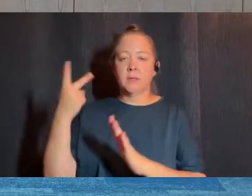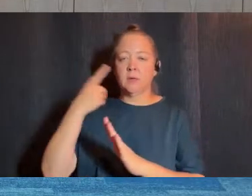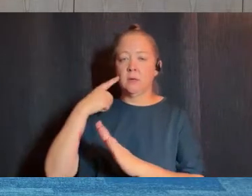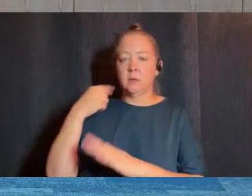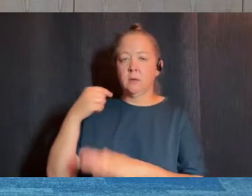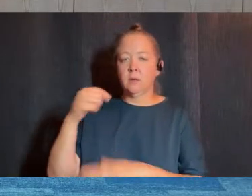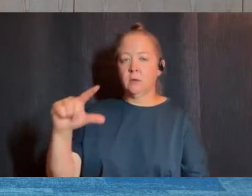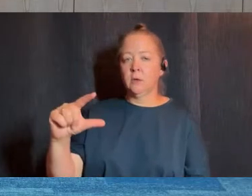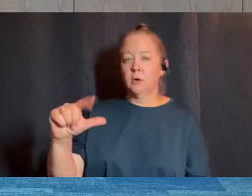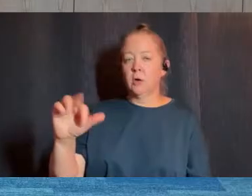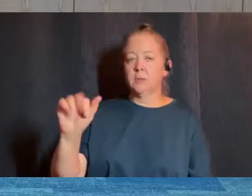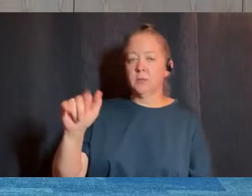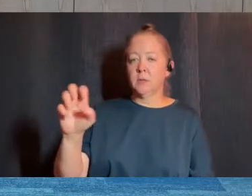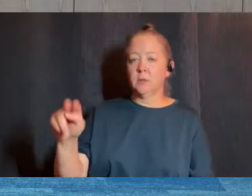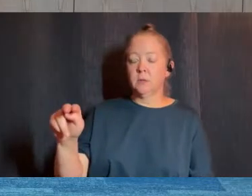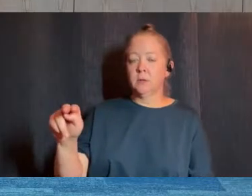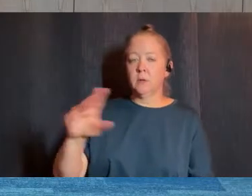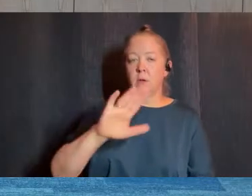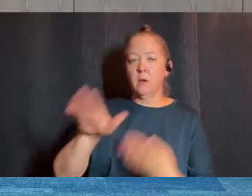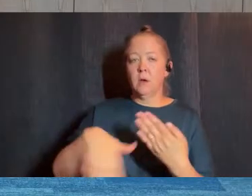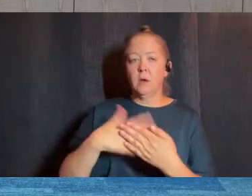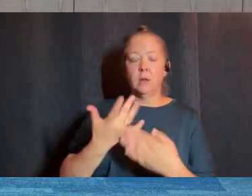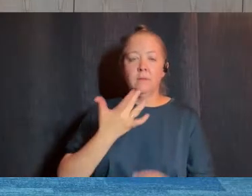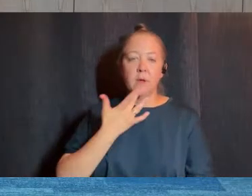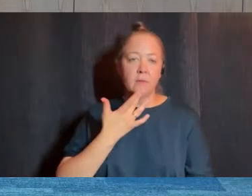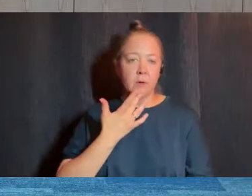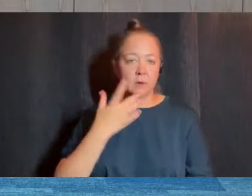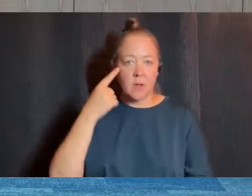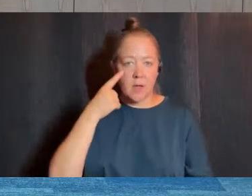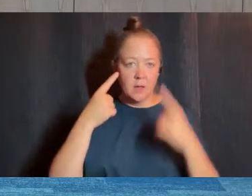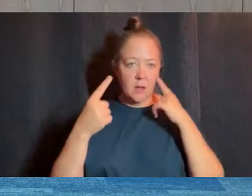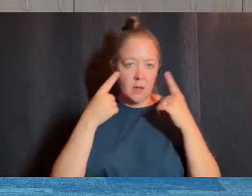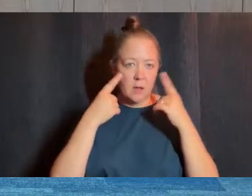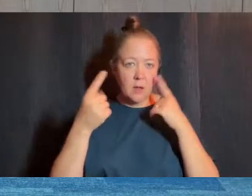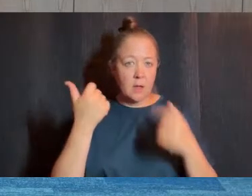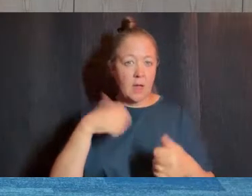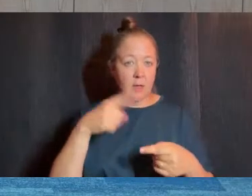All those in favor? Aye. Aye. Any